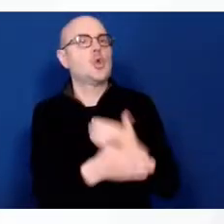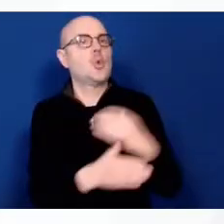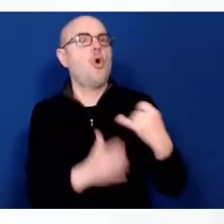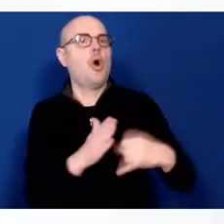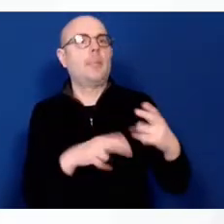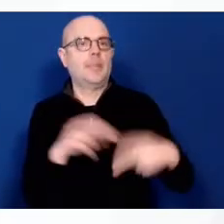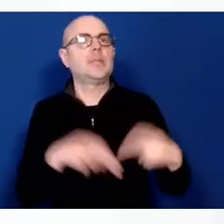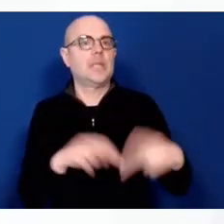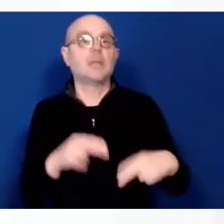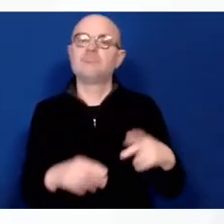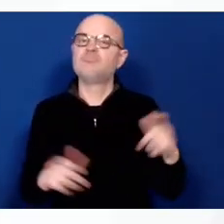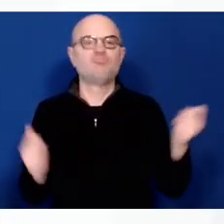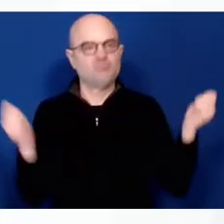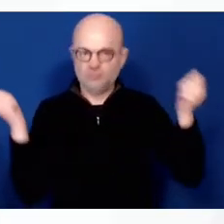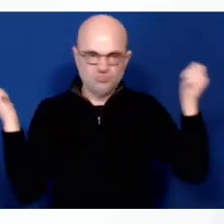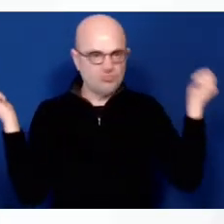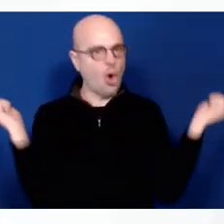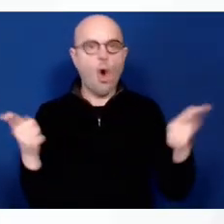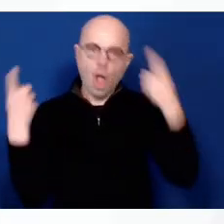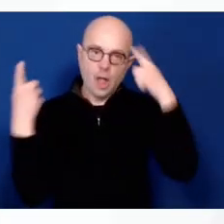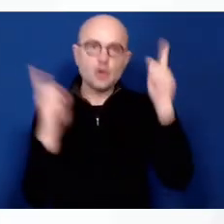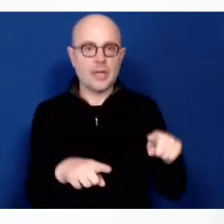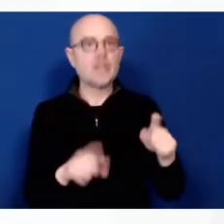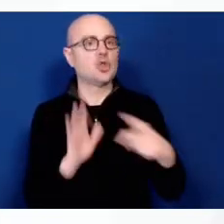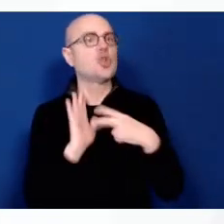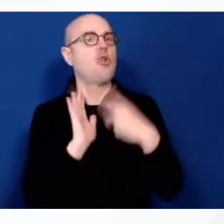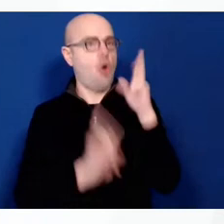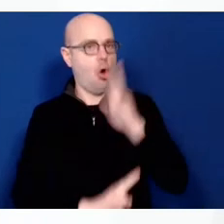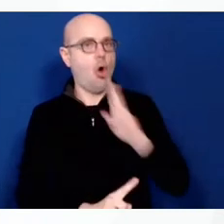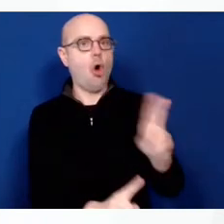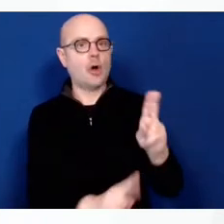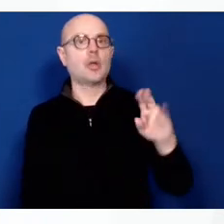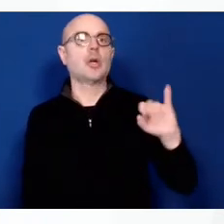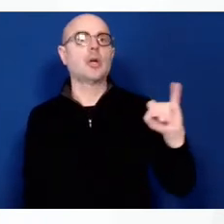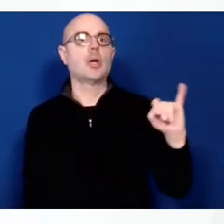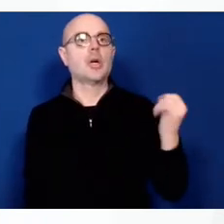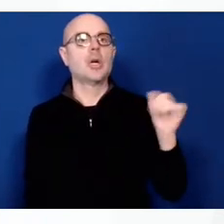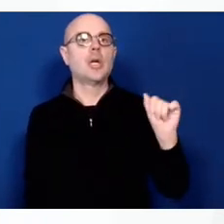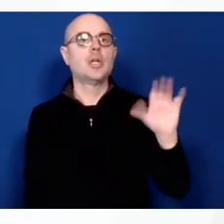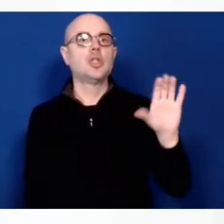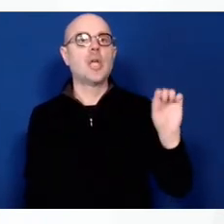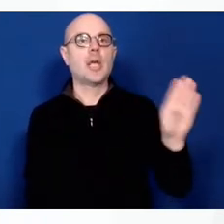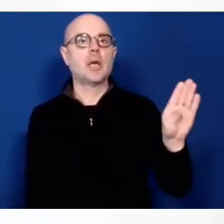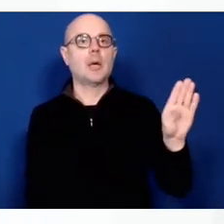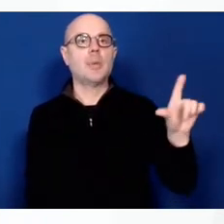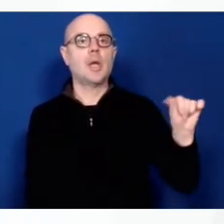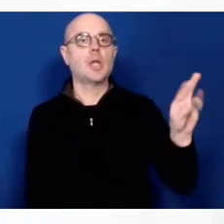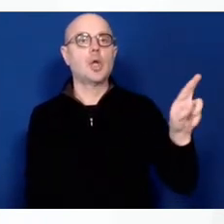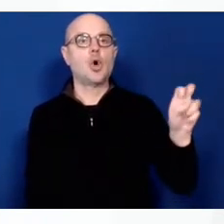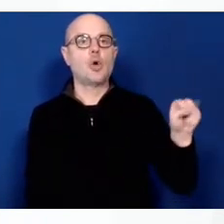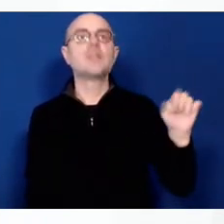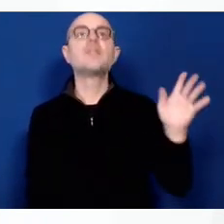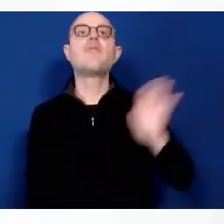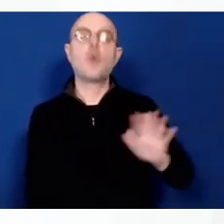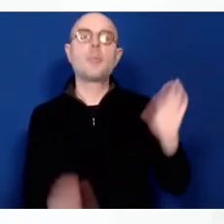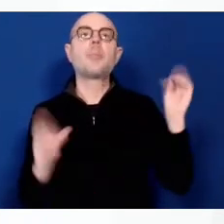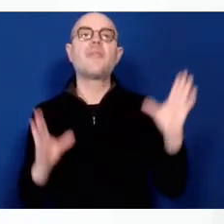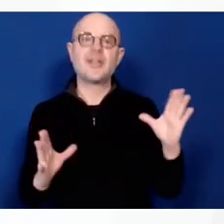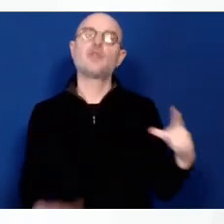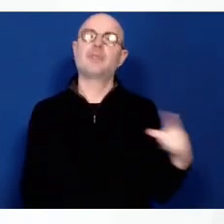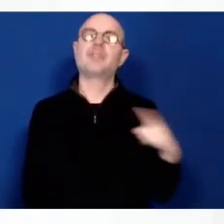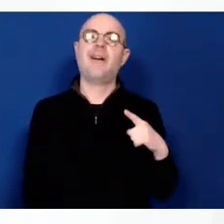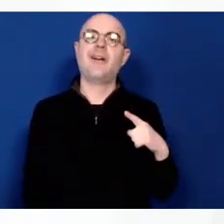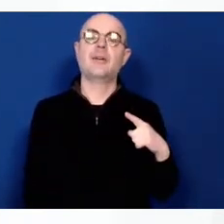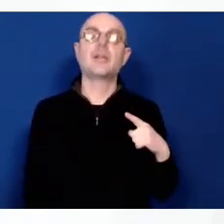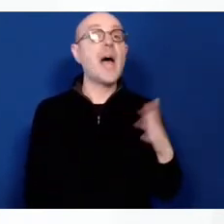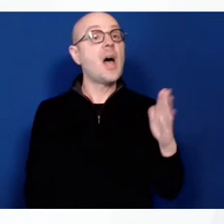that the space should honor their esteemed colleague, Professor of Art Emeritus Jacob Lawrence. By that time, Lawrence was already